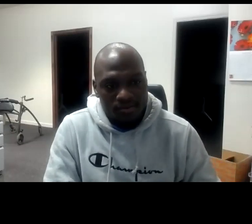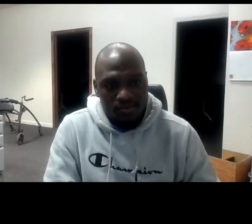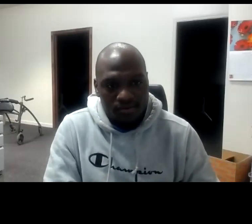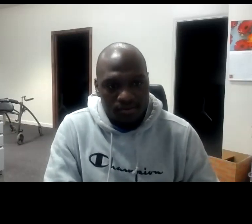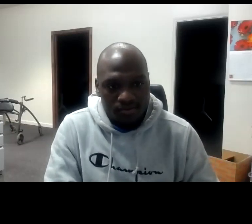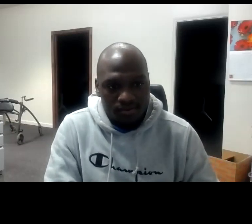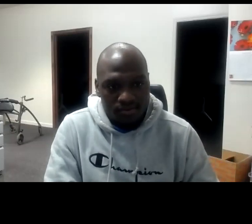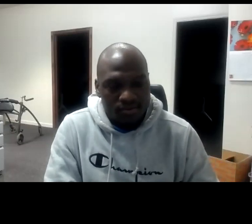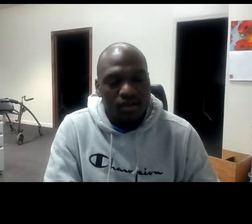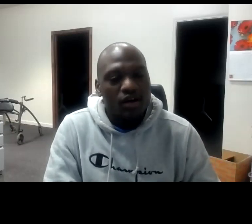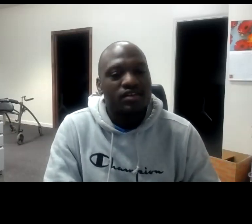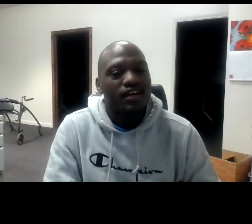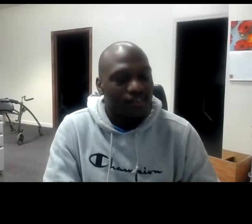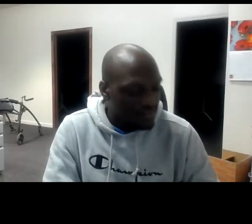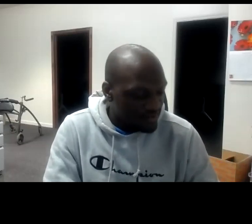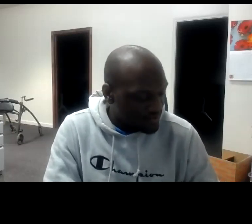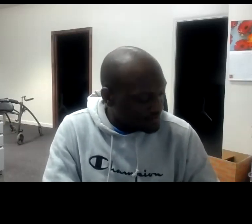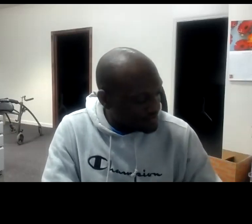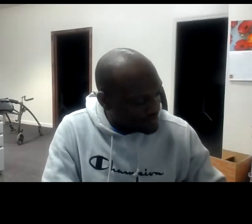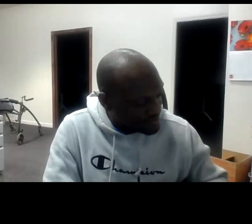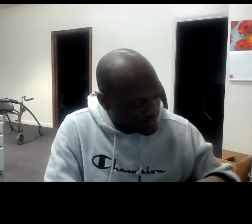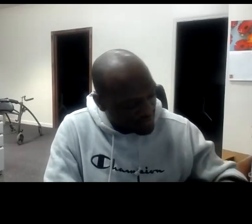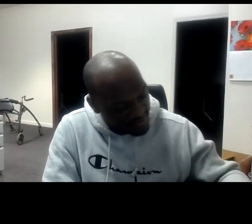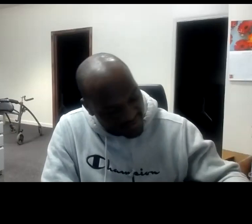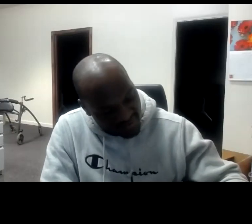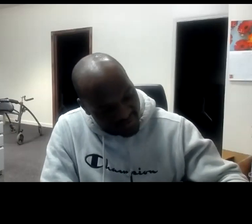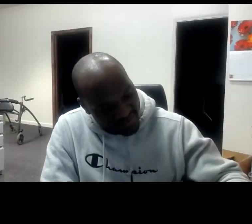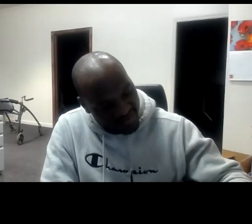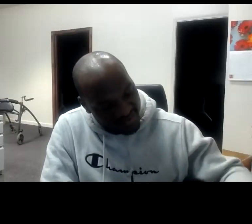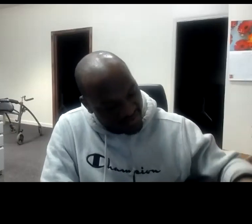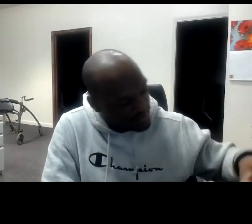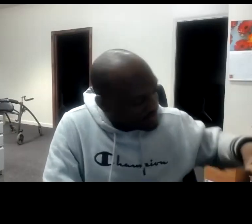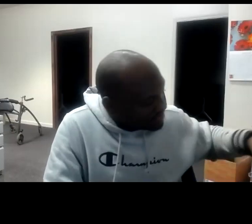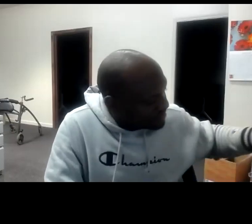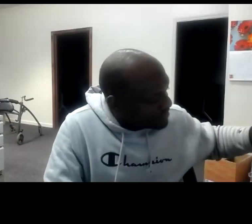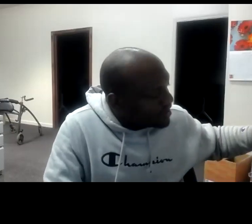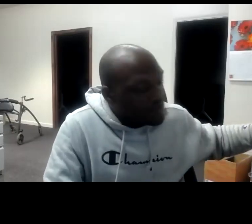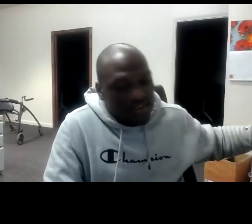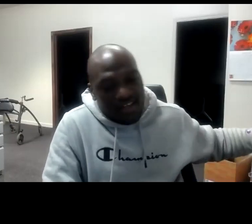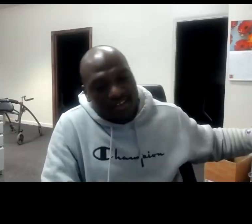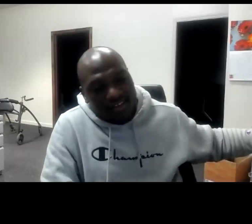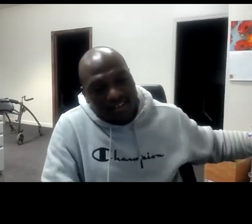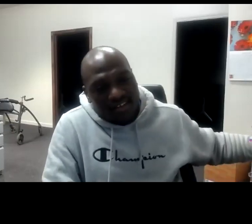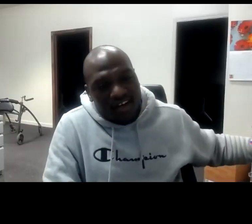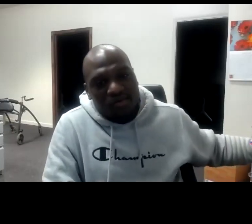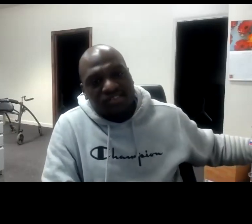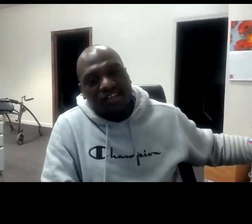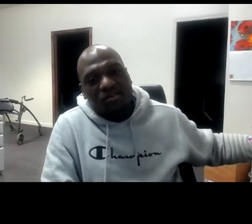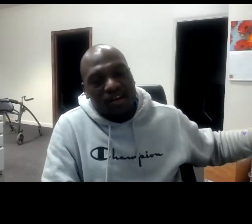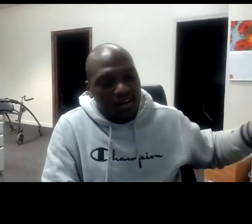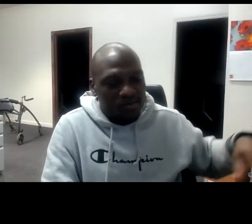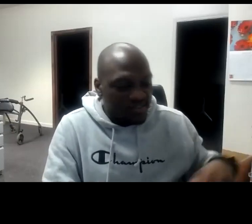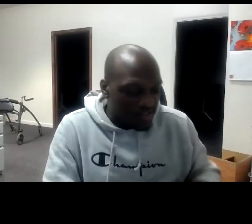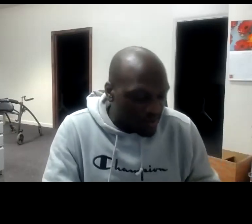just the tech host. So okay. I will just be like moving people around when they need to talk. Okay. Are we